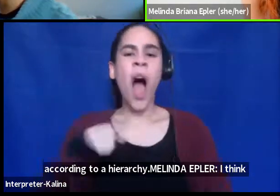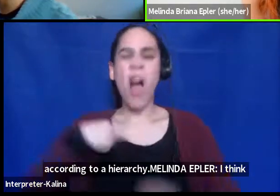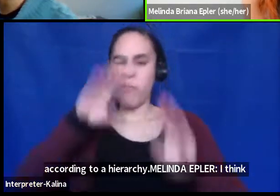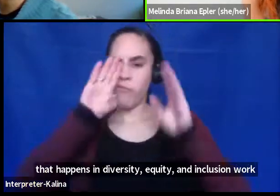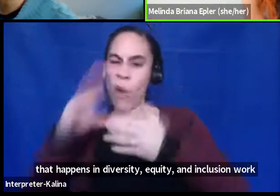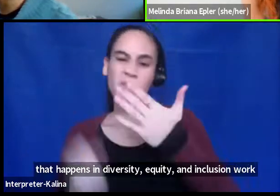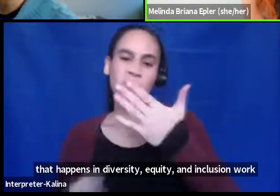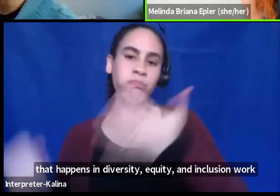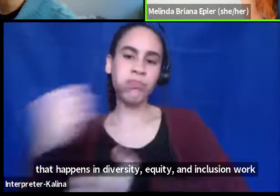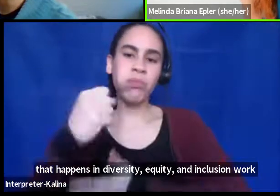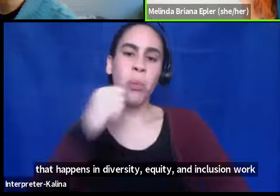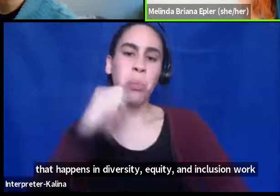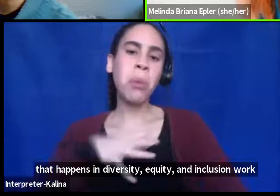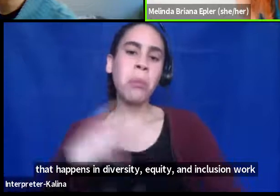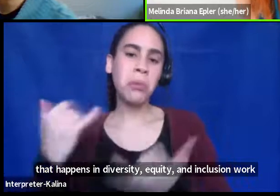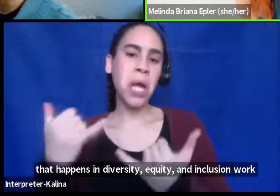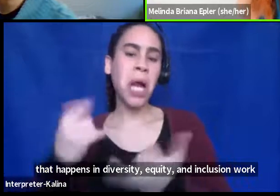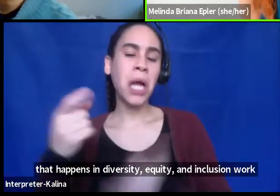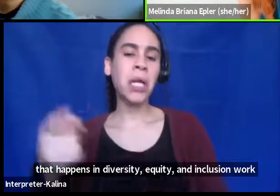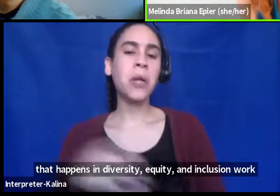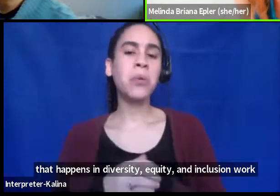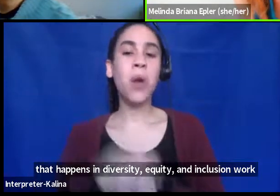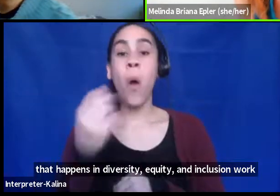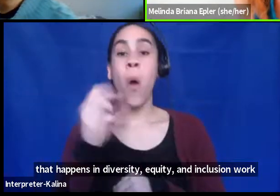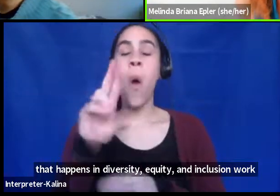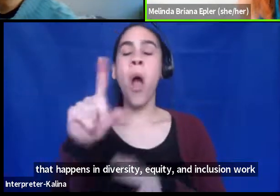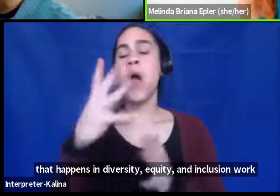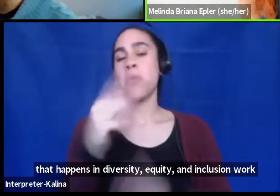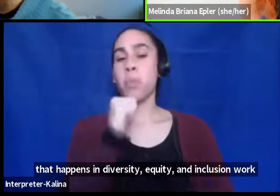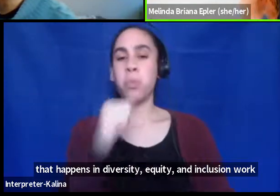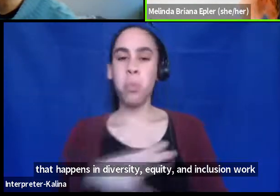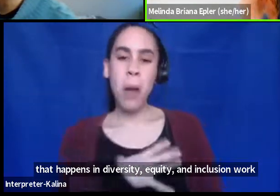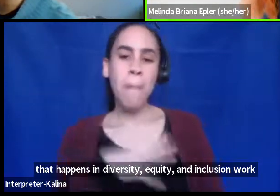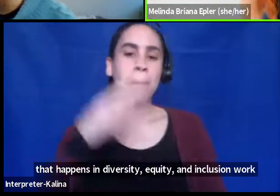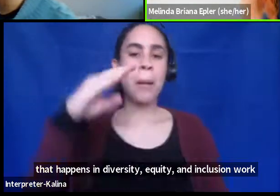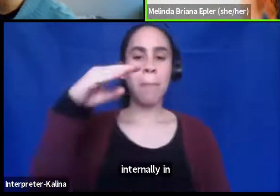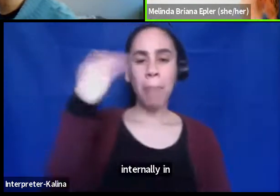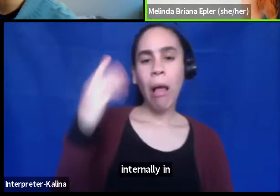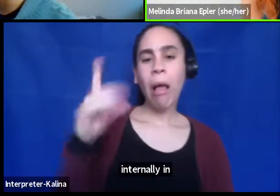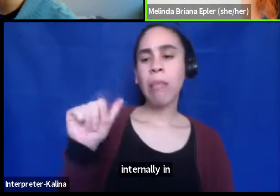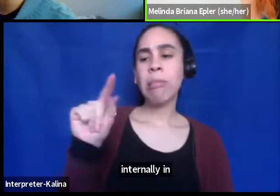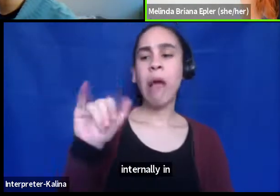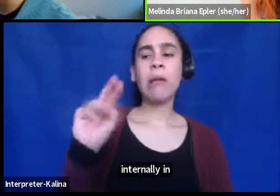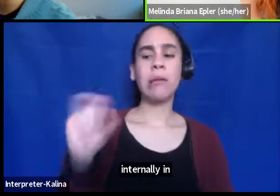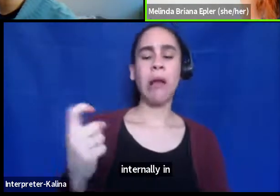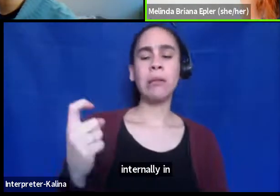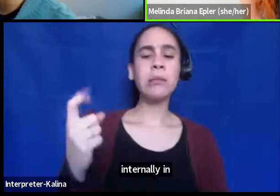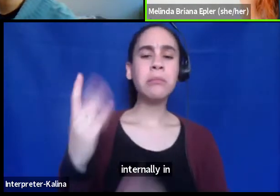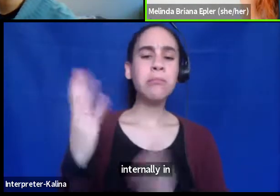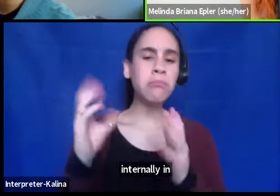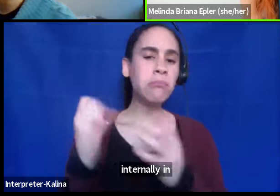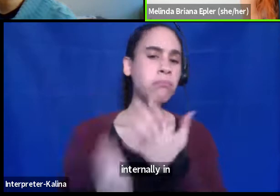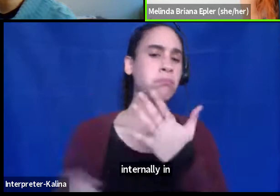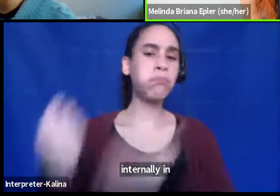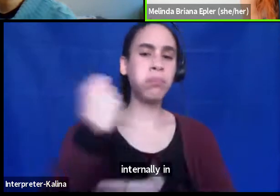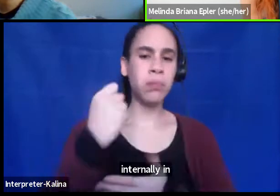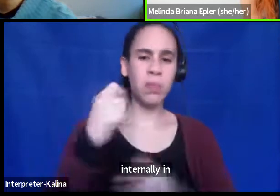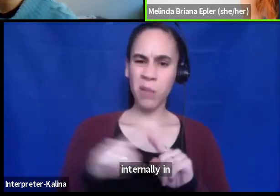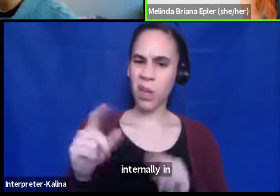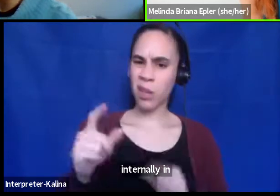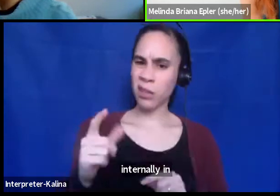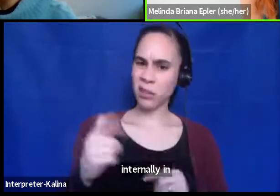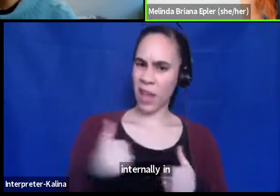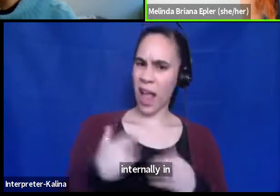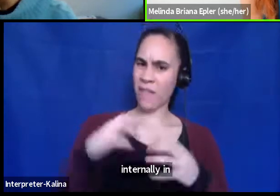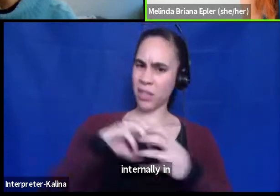now, or we're gonna focus on women and Black and Latinx folks, but not thinking about those intersectional identities